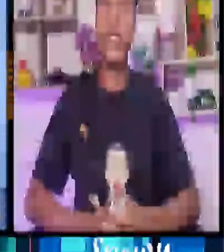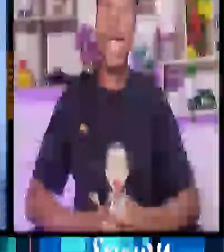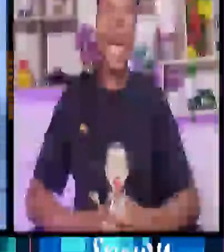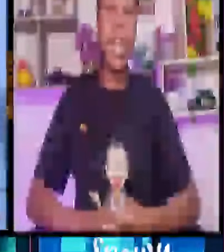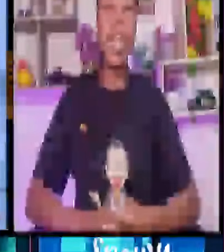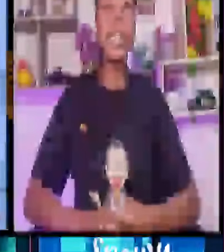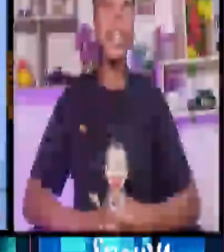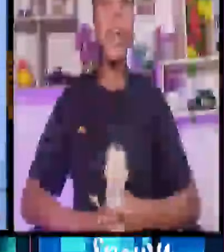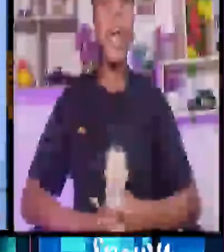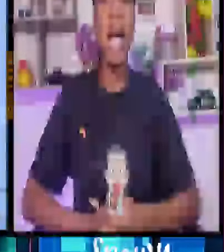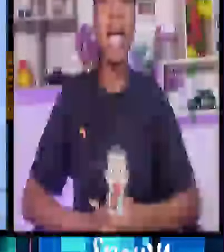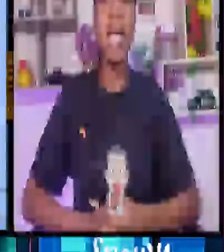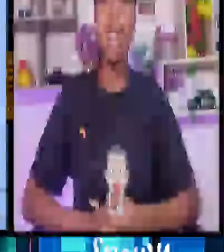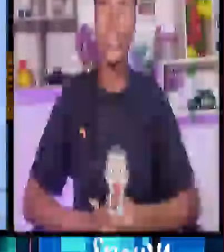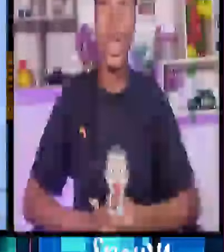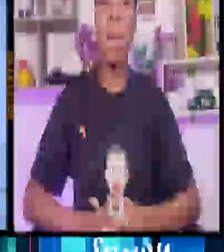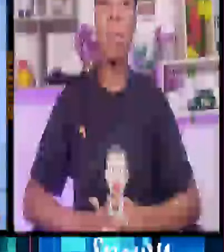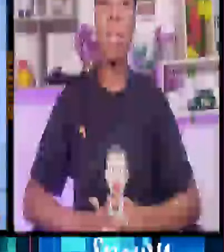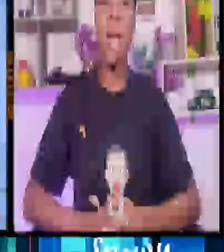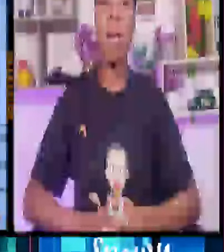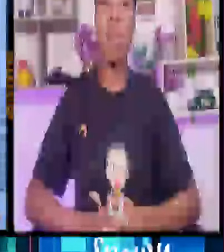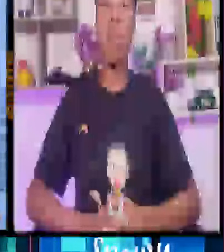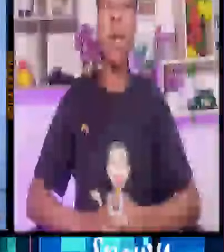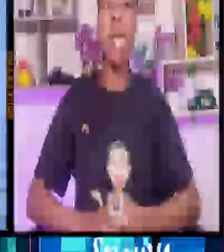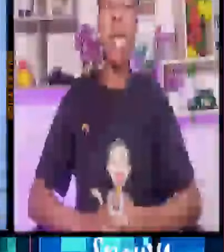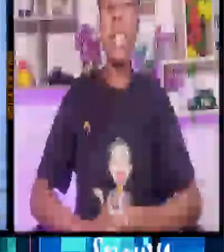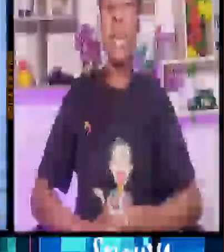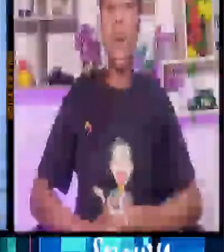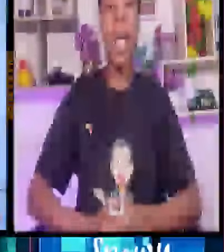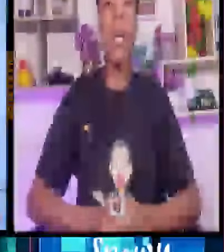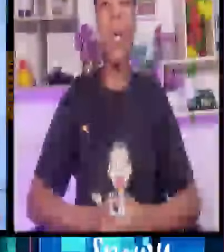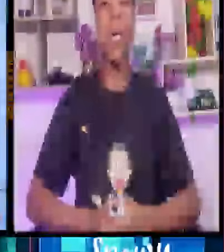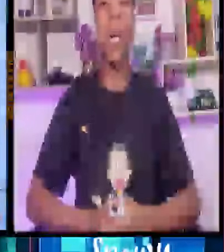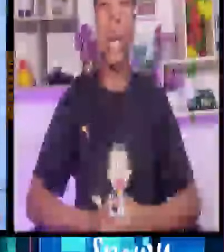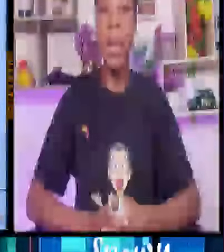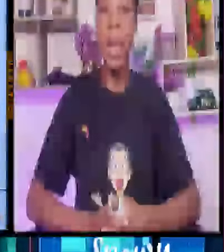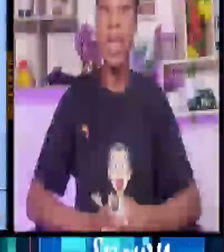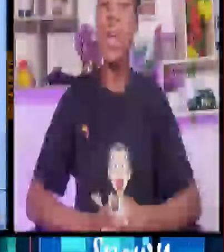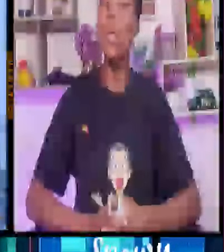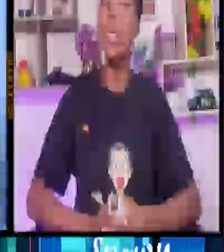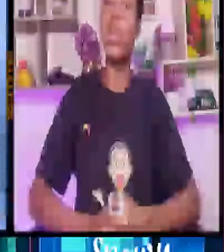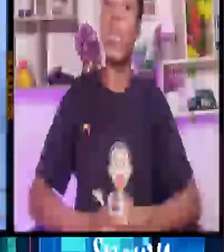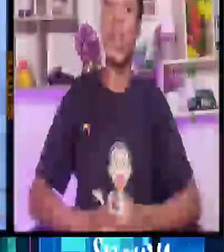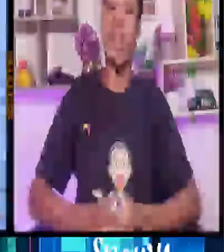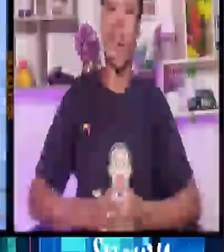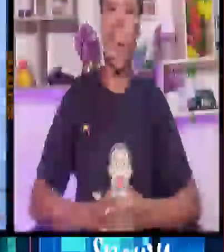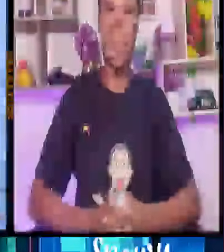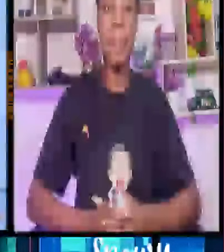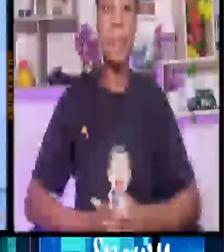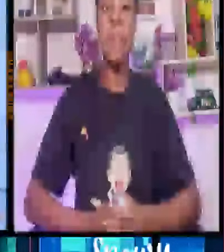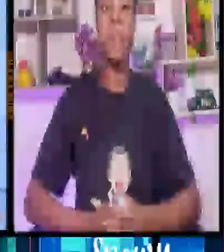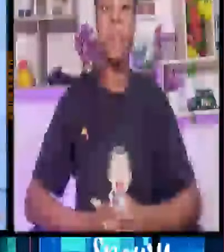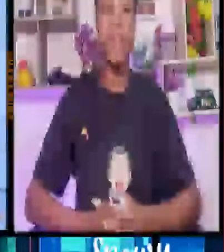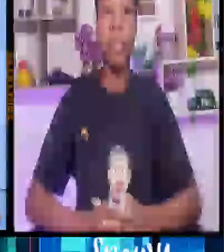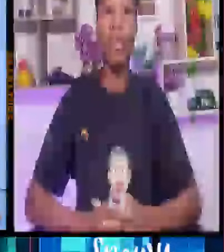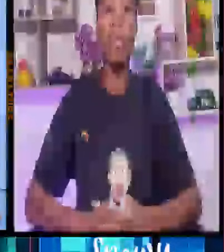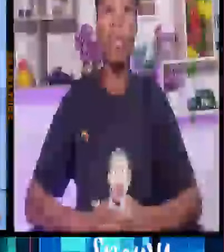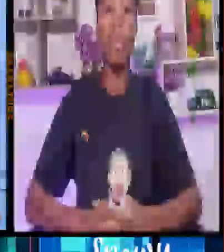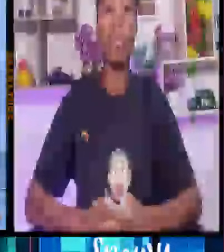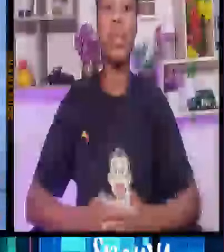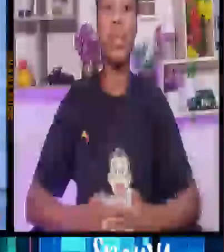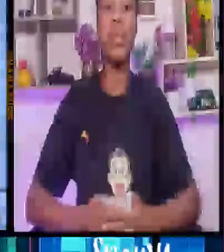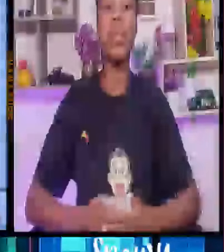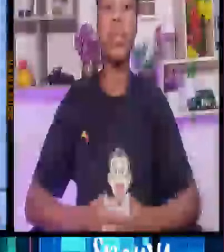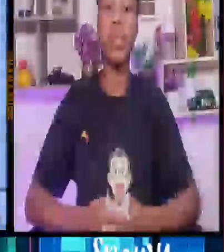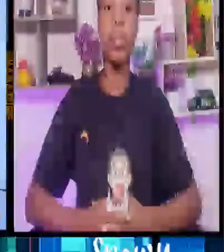mu ene ye kase ye beka ye mfiri hanim se adofo ensem a ekoso ebi ne yenkotie. Well, welcome back to